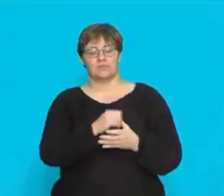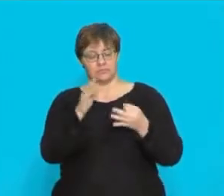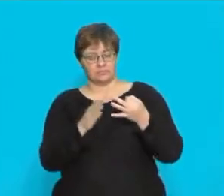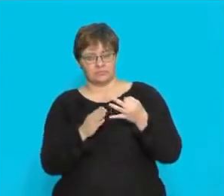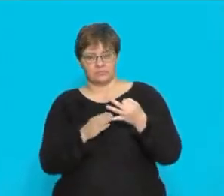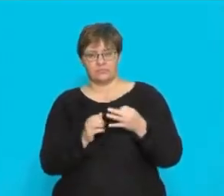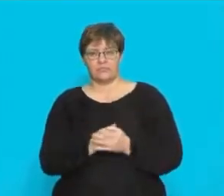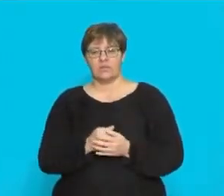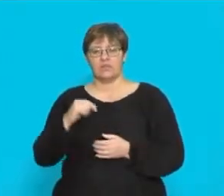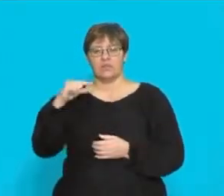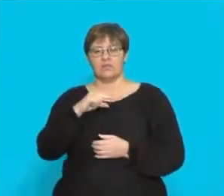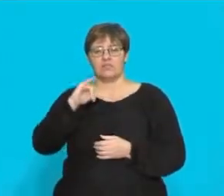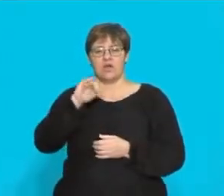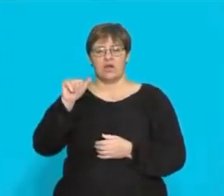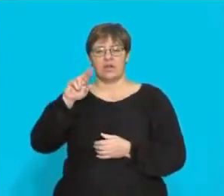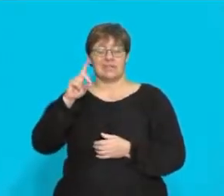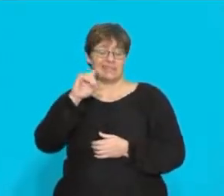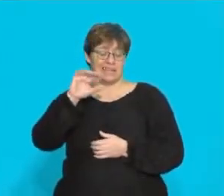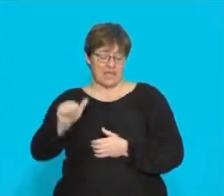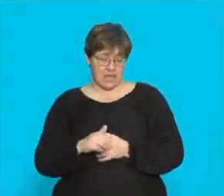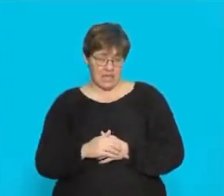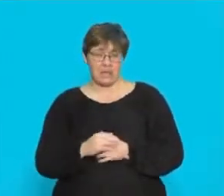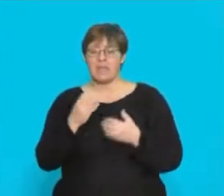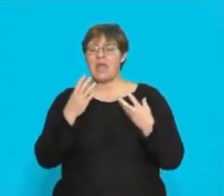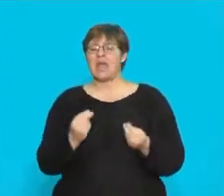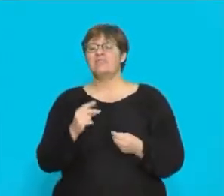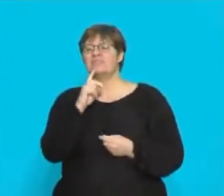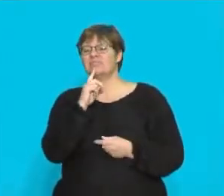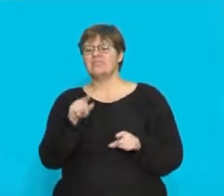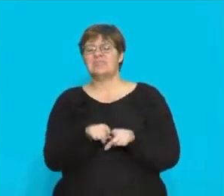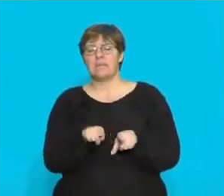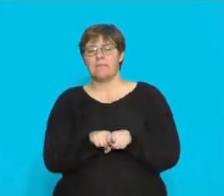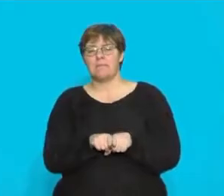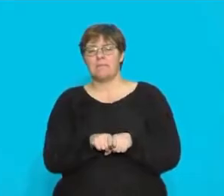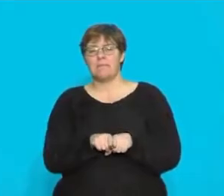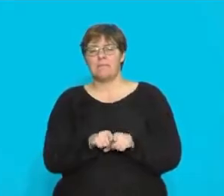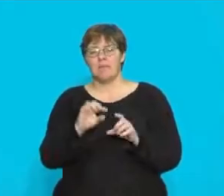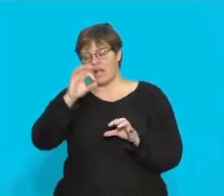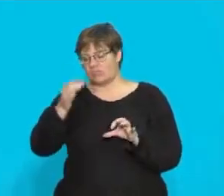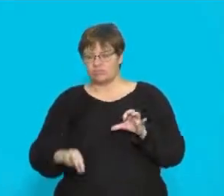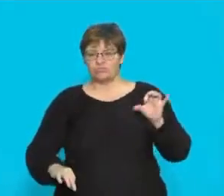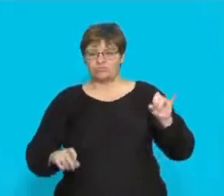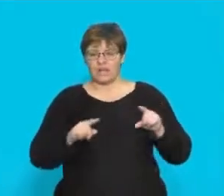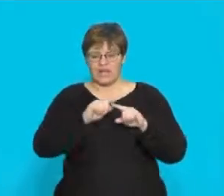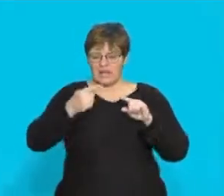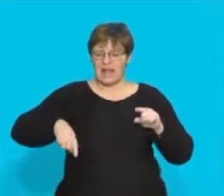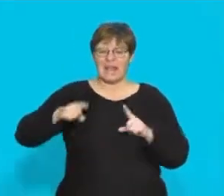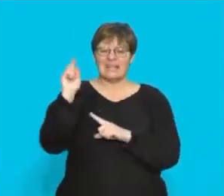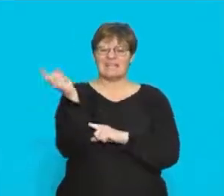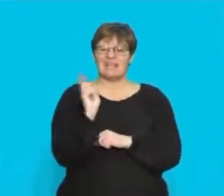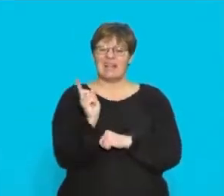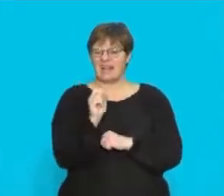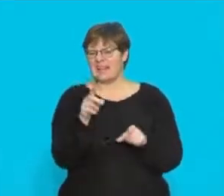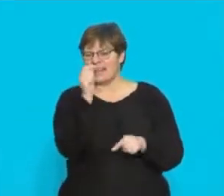your giardia. Now your giardia, you can see, they've got like these little flagella, right? Little tails